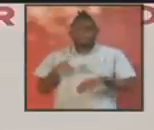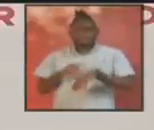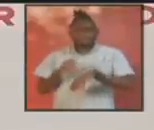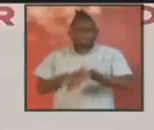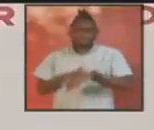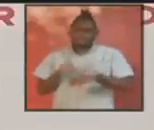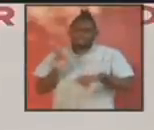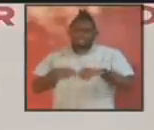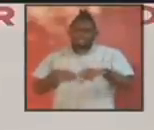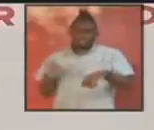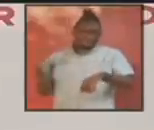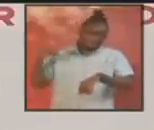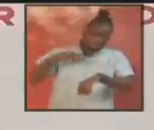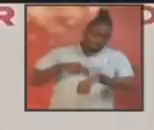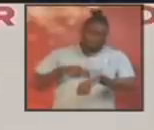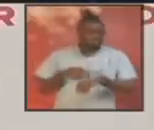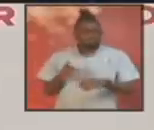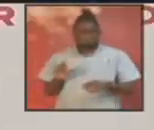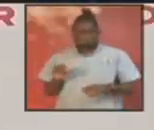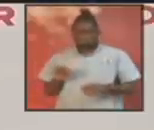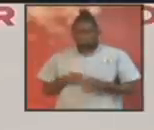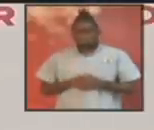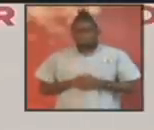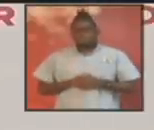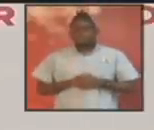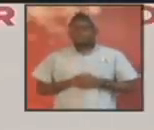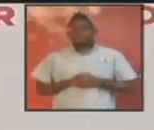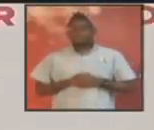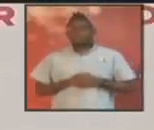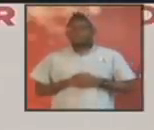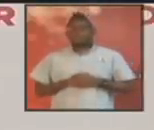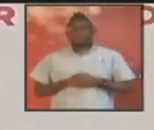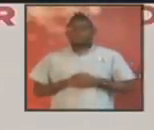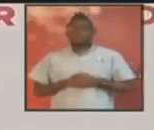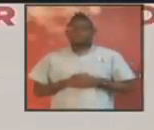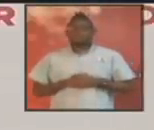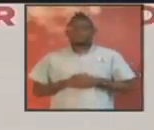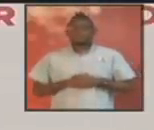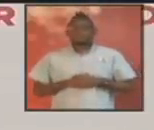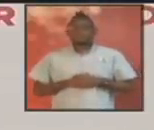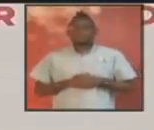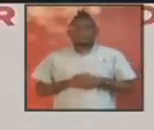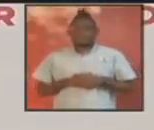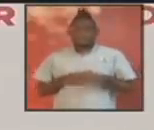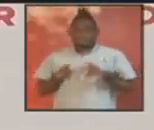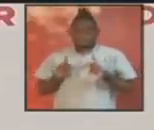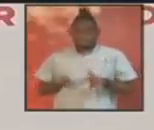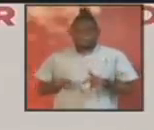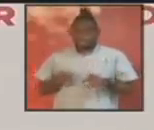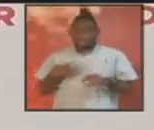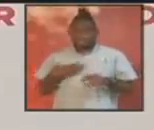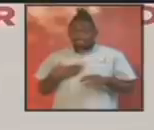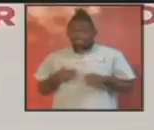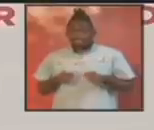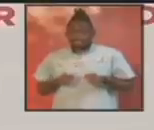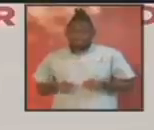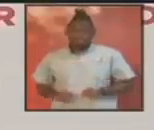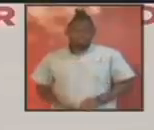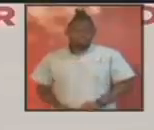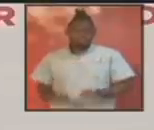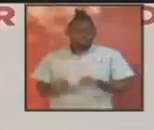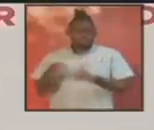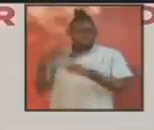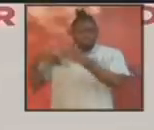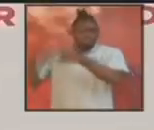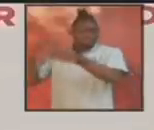time. The Honourable Minister would have asked to mention we would have had a continuous call during last year's press conference, noting